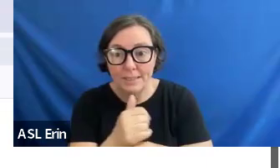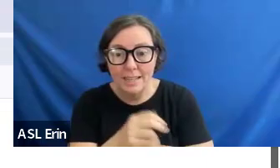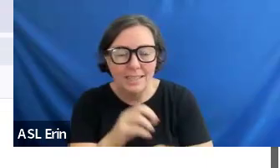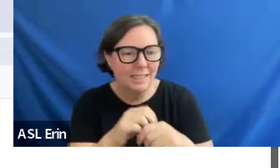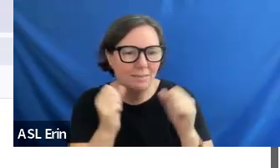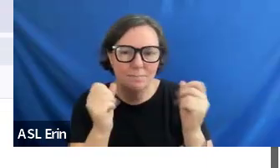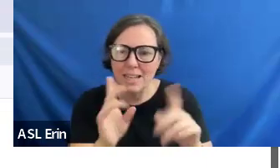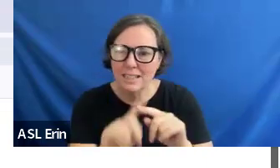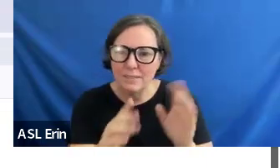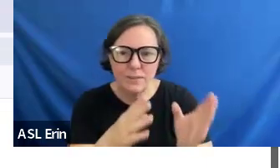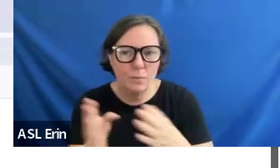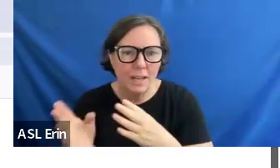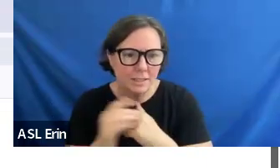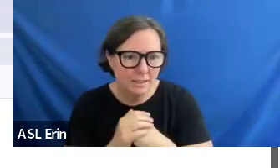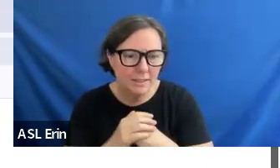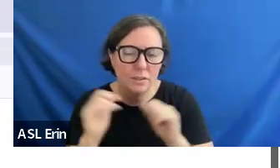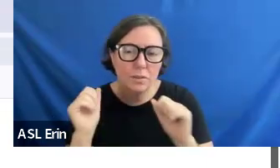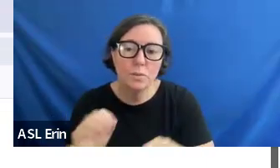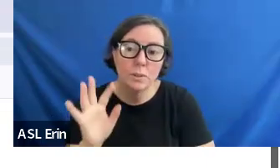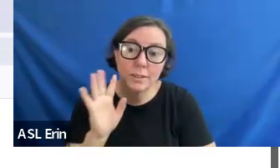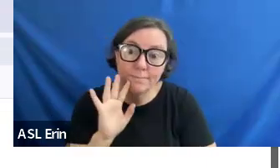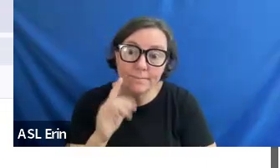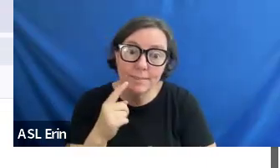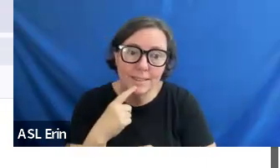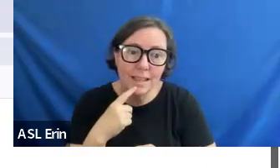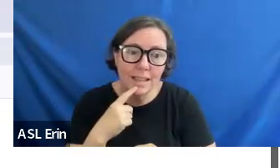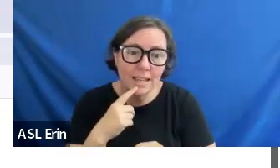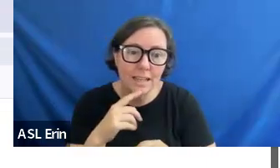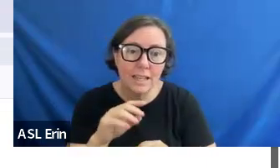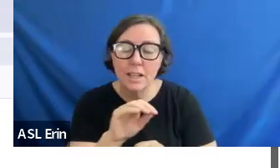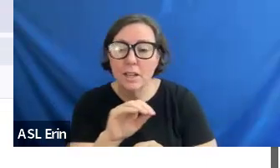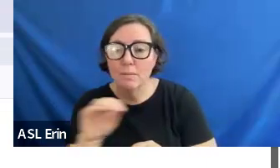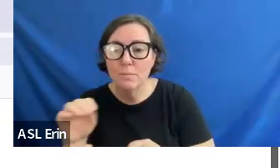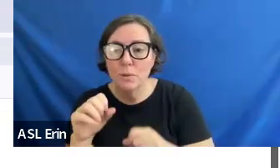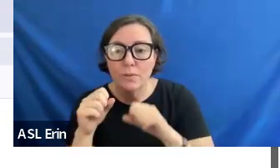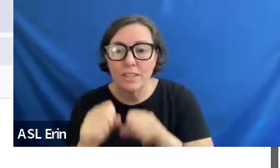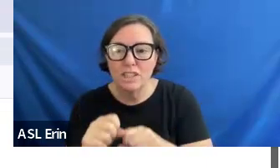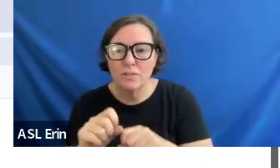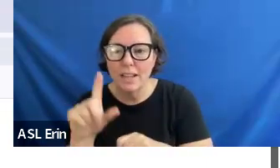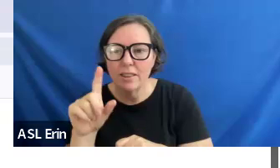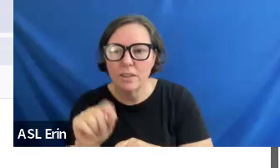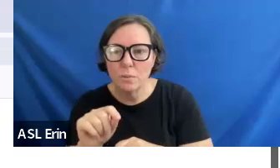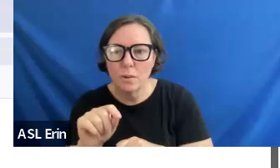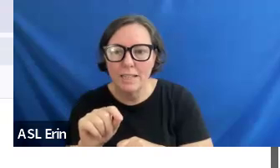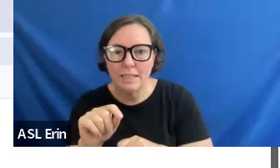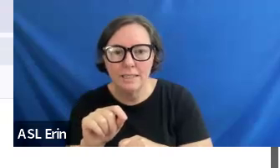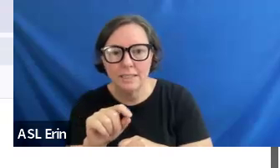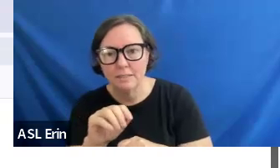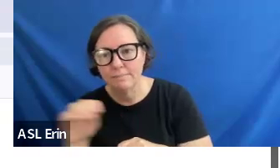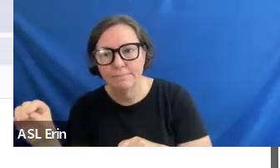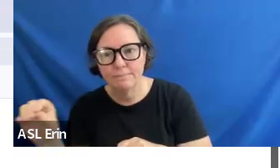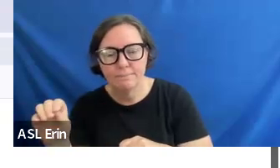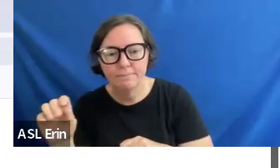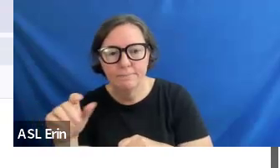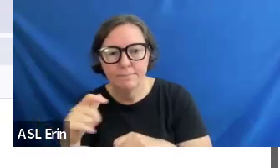multiple ways. You can say move strength right 20 times to move the strength slider and increase the